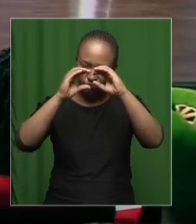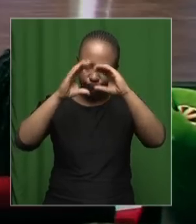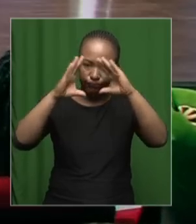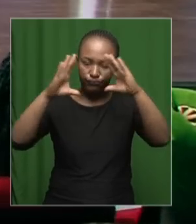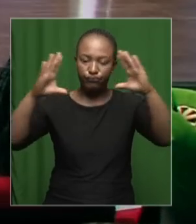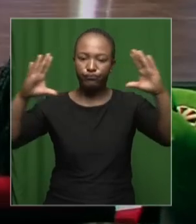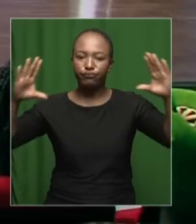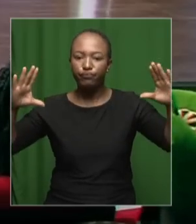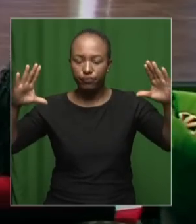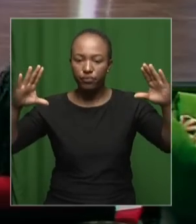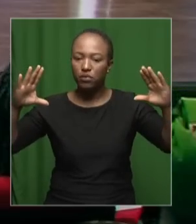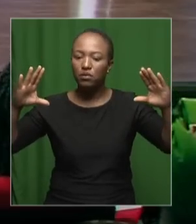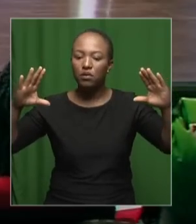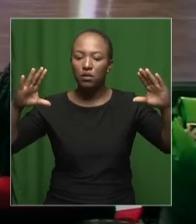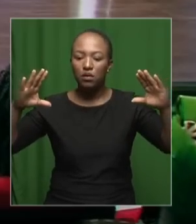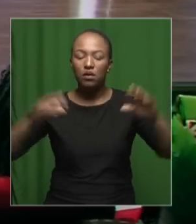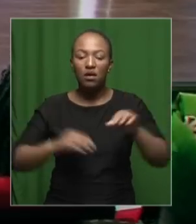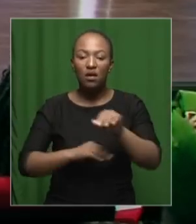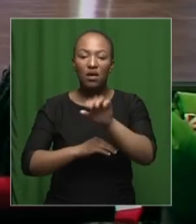The